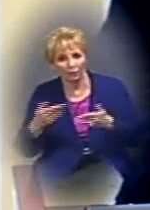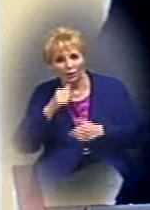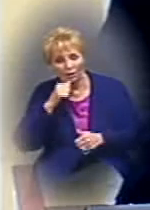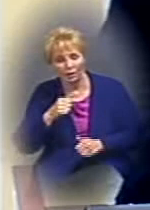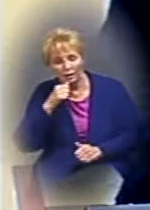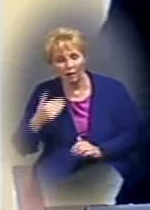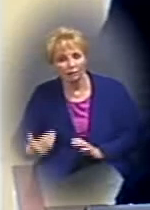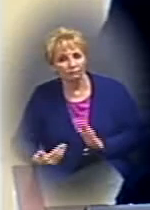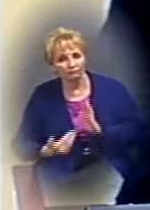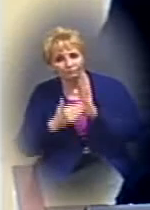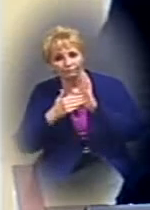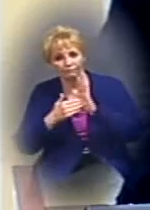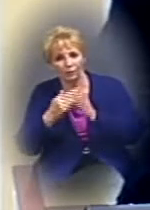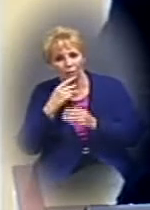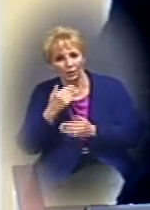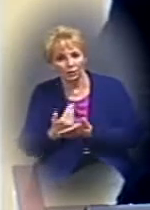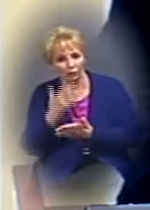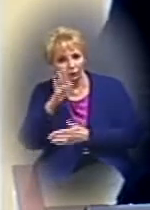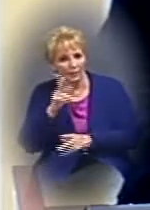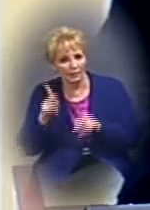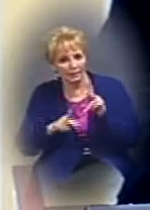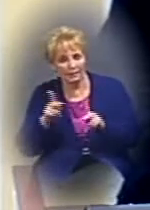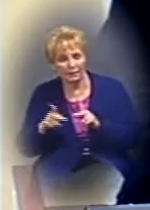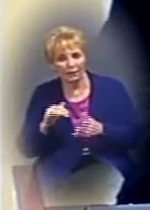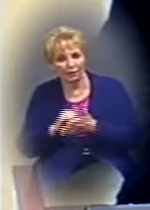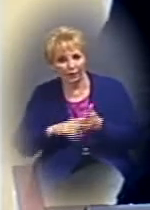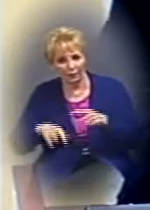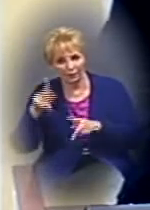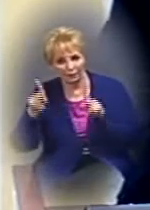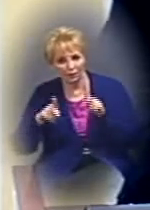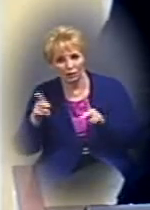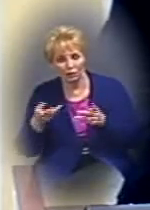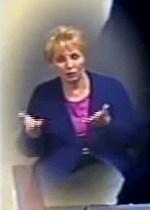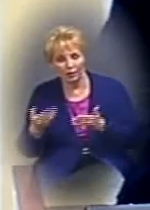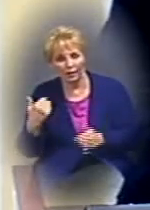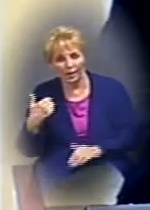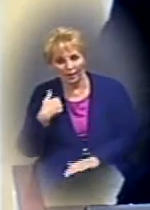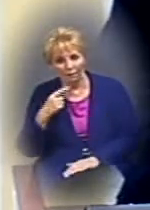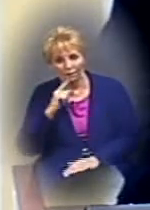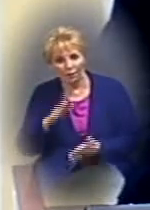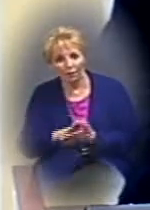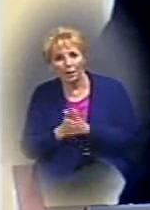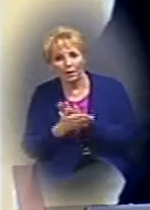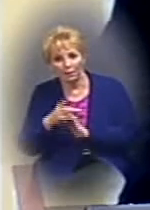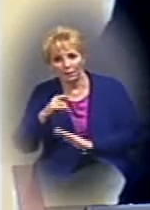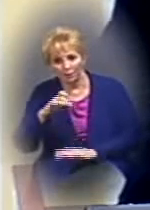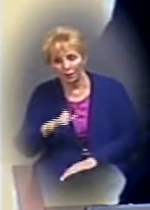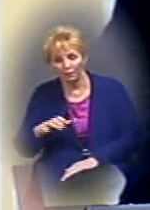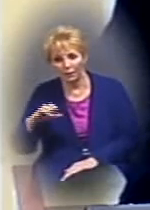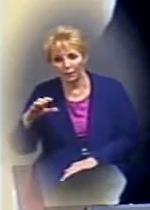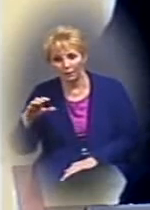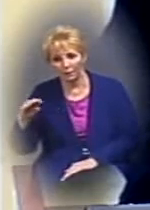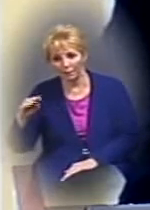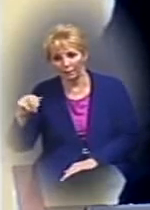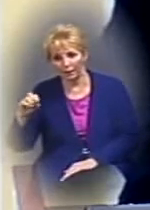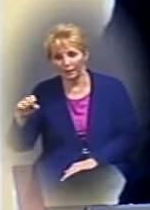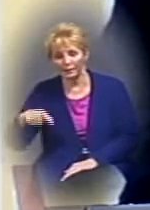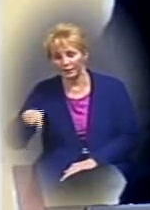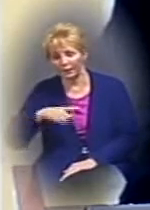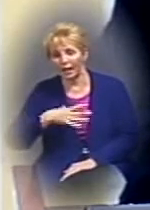to addressing all the needs of its citizenry. These public servants have, in fact, become public masters, and they like